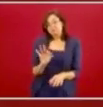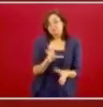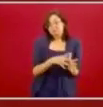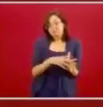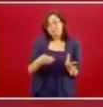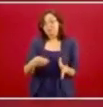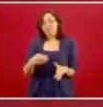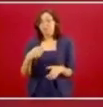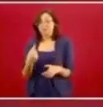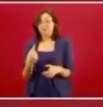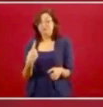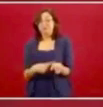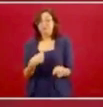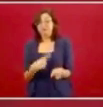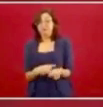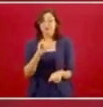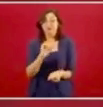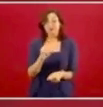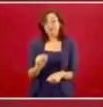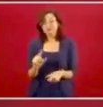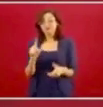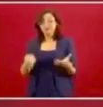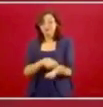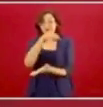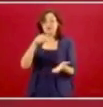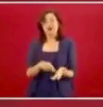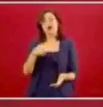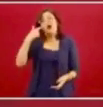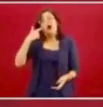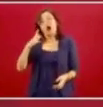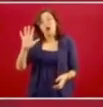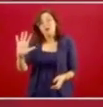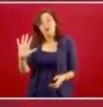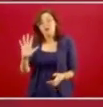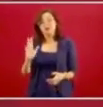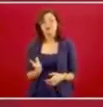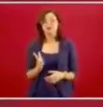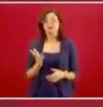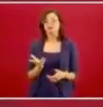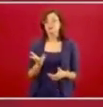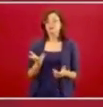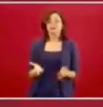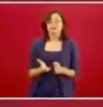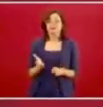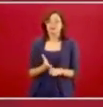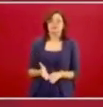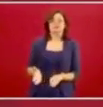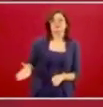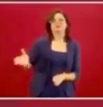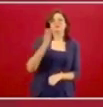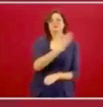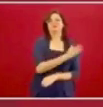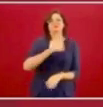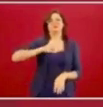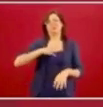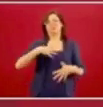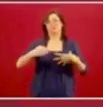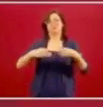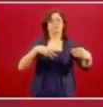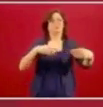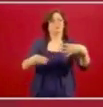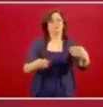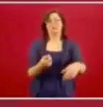got infected during that weekend. But we would have to have